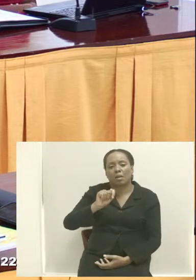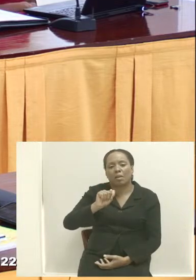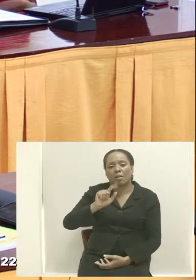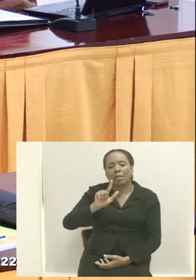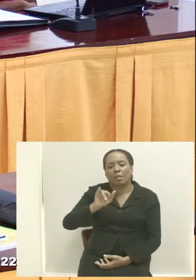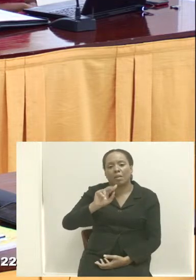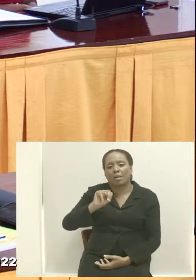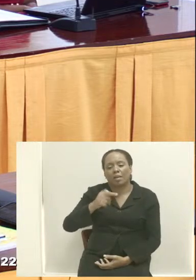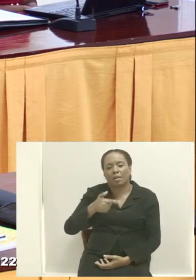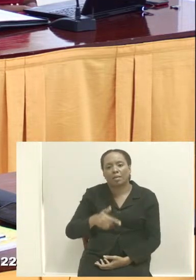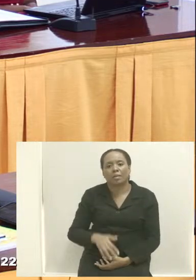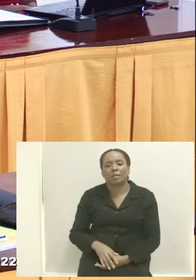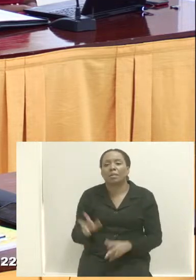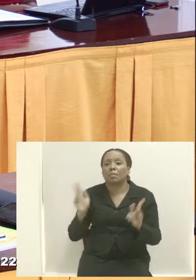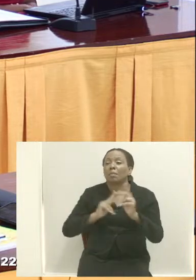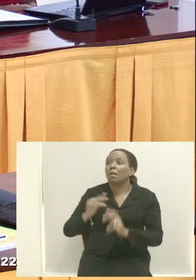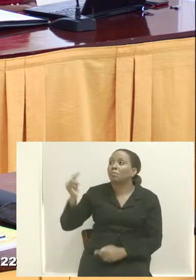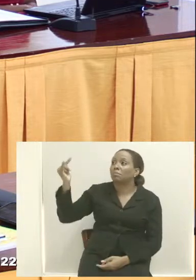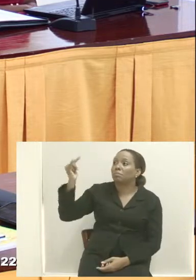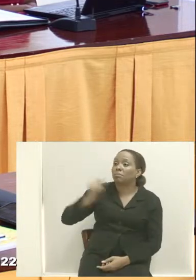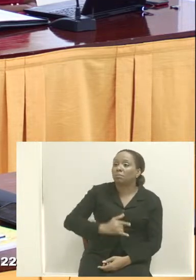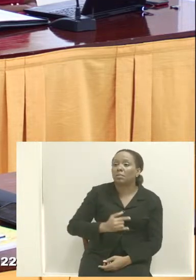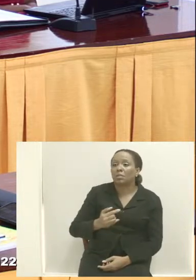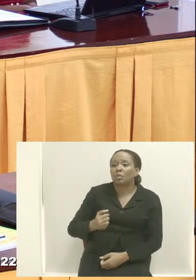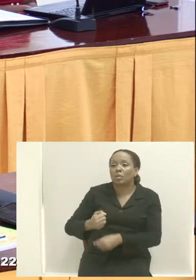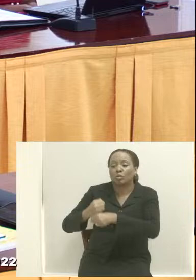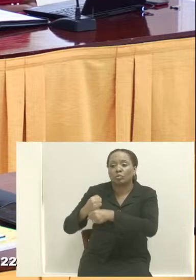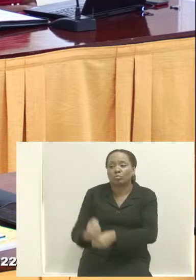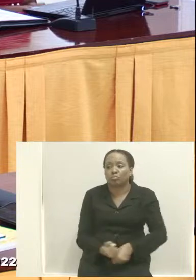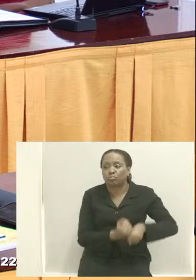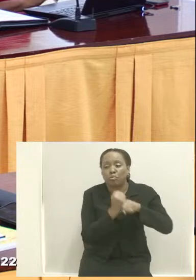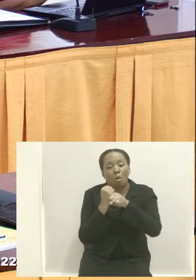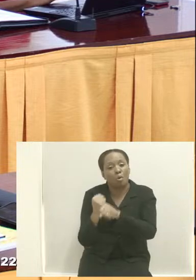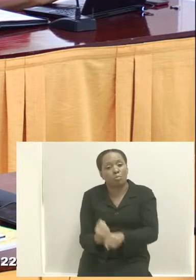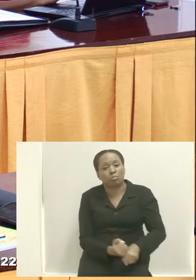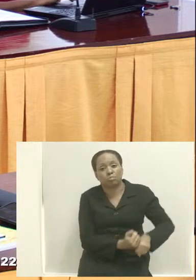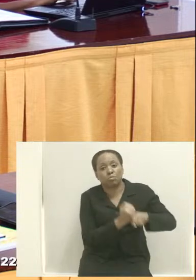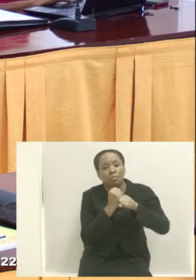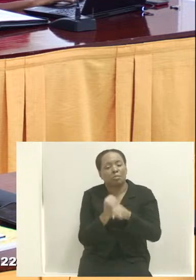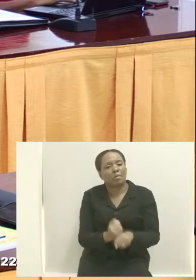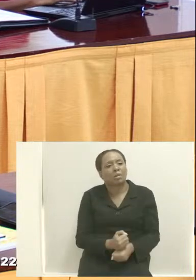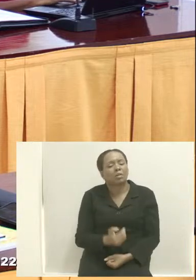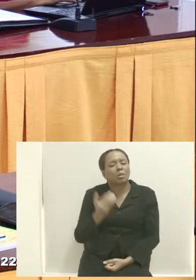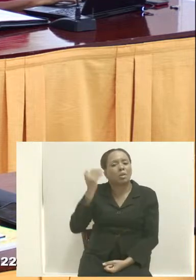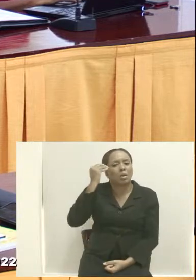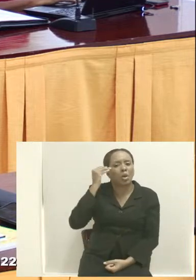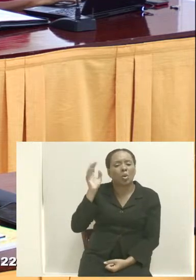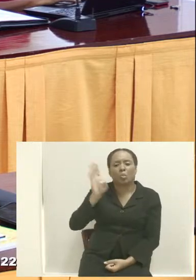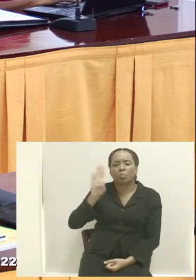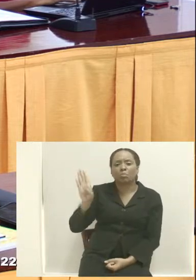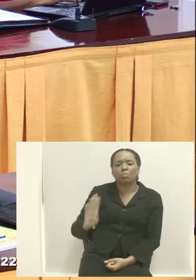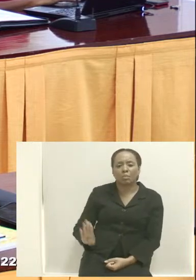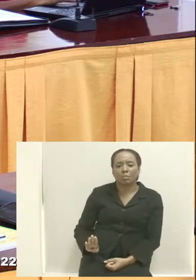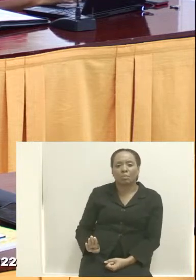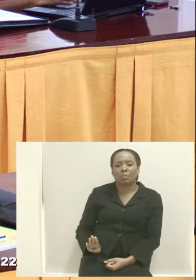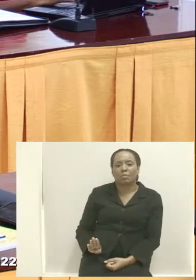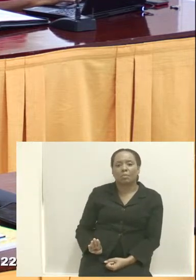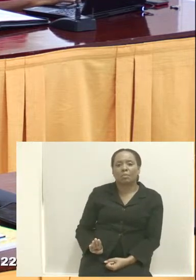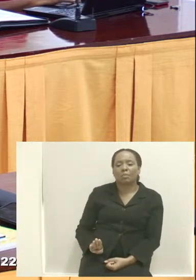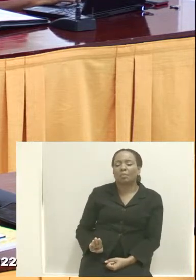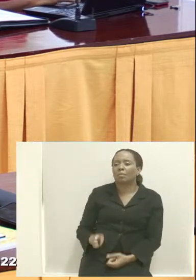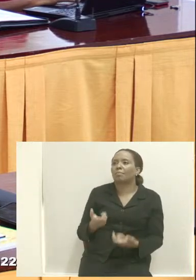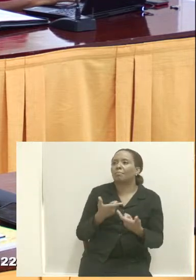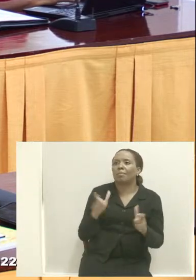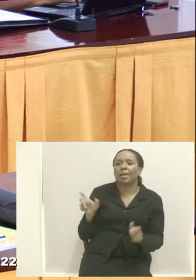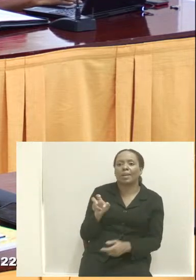The fact of the matter is that Brazil is a major source of tourism investment and tourism activity.